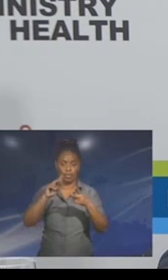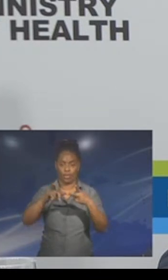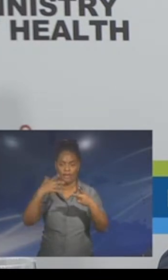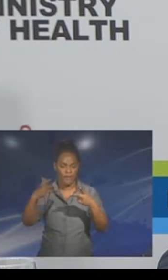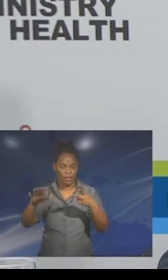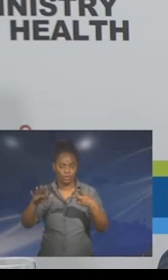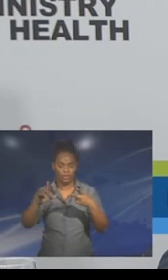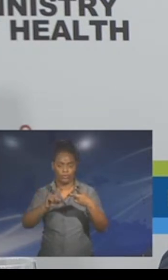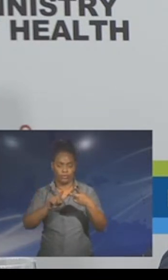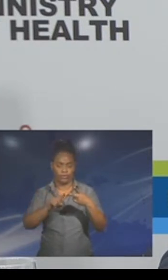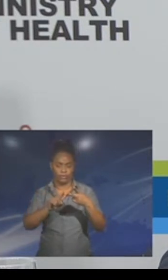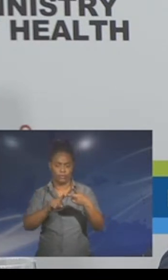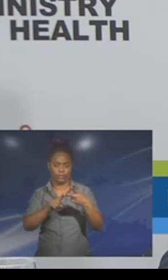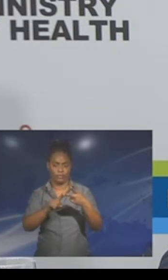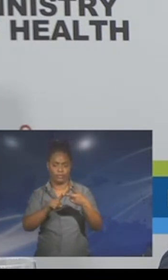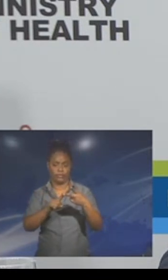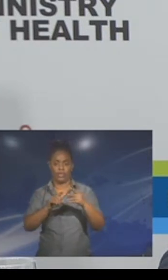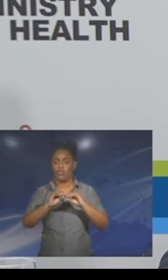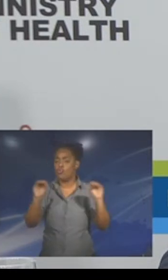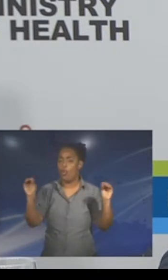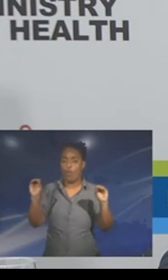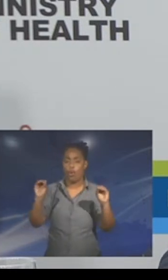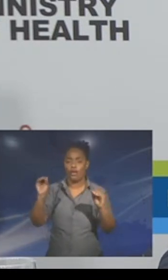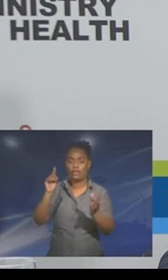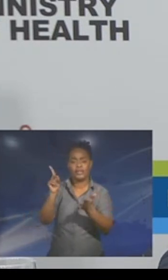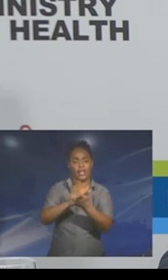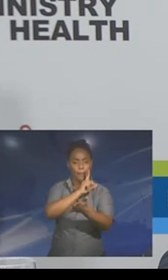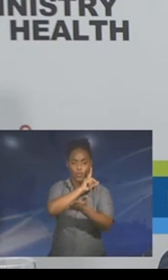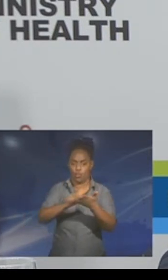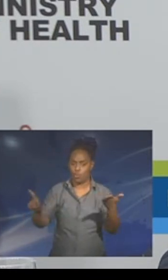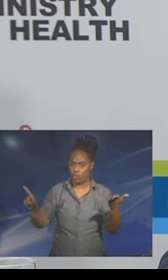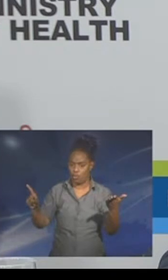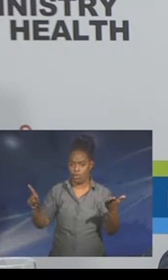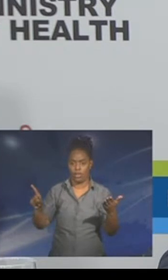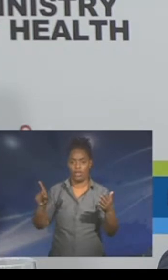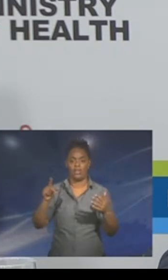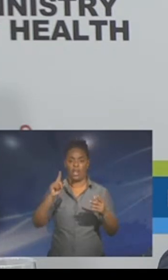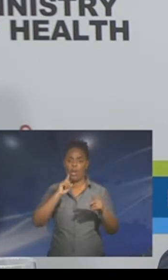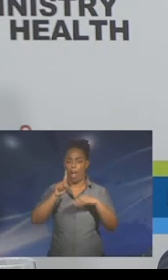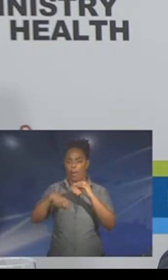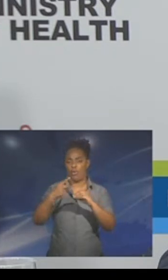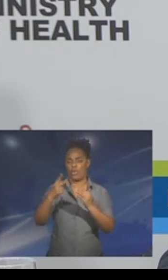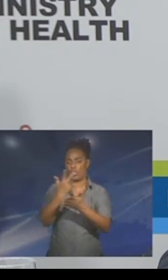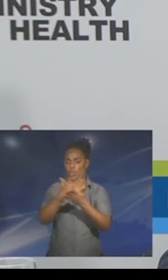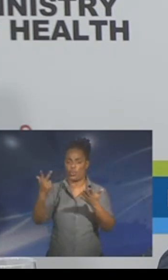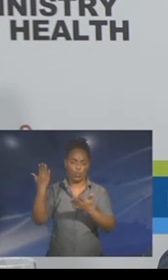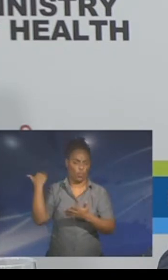no stigmatization and discrimination, which I spoke about 3 weeks ago.